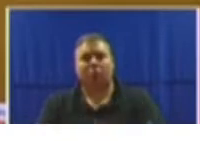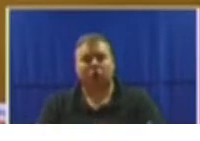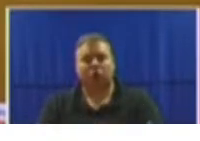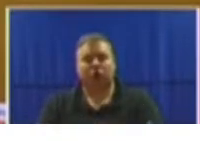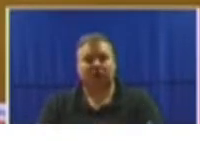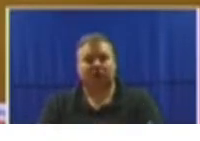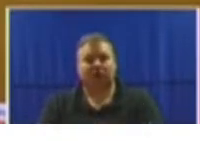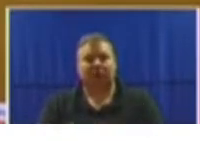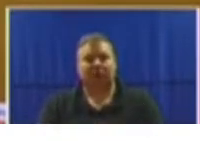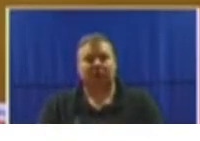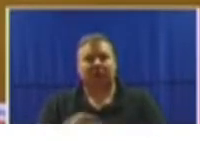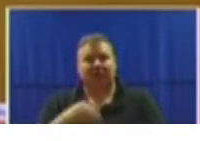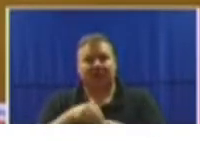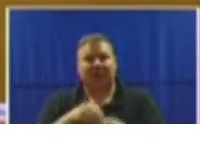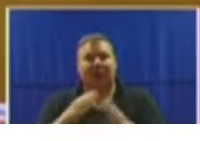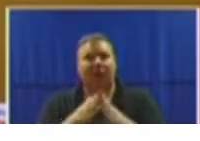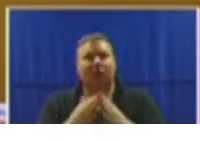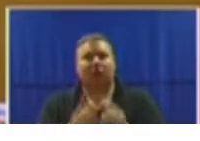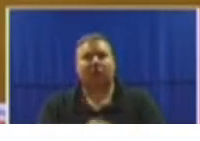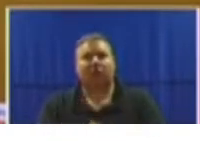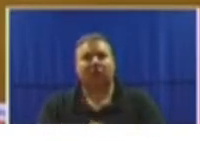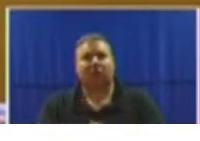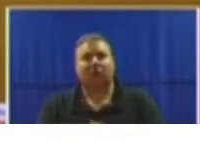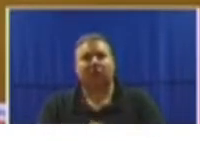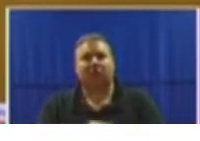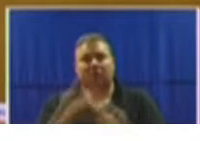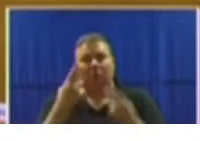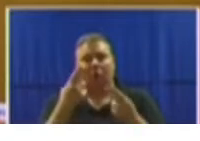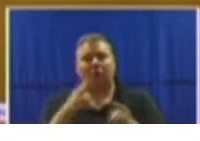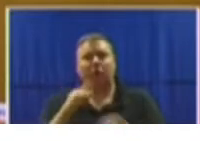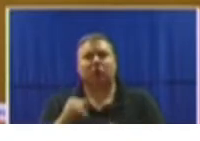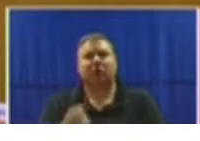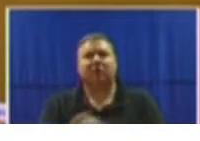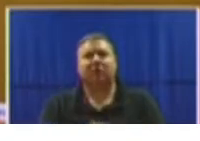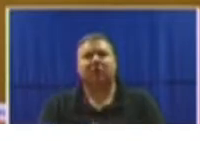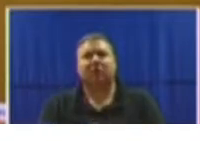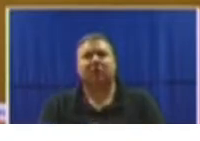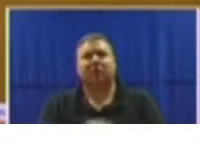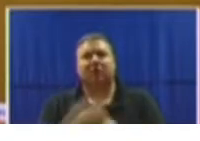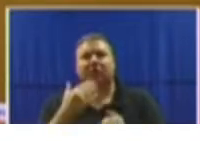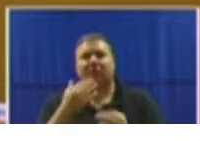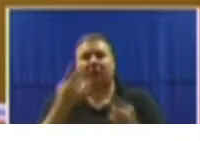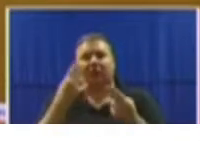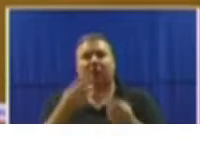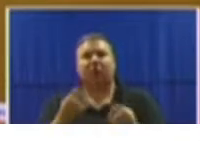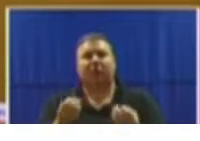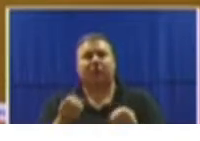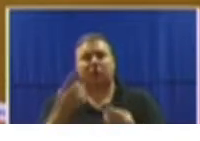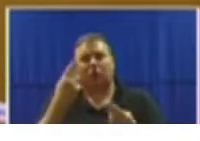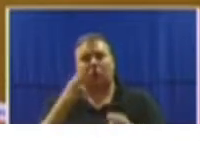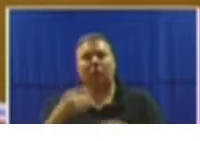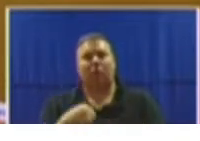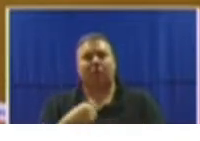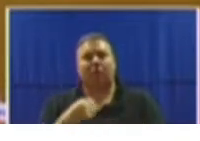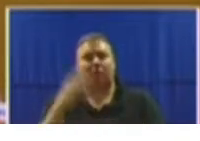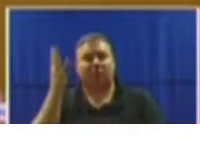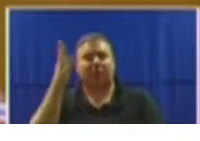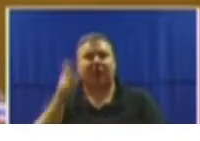House. So, Honorable Gyanki. Thank you very much, Honorable Speaker. I've already